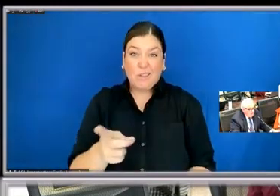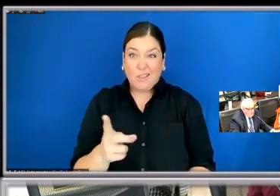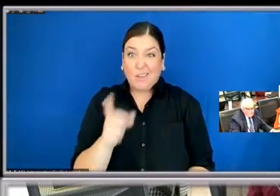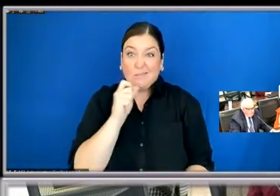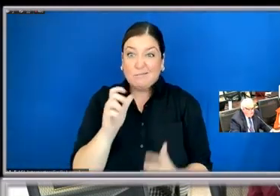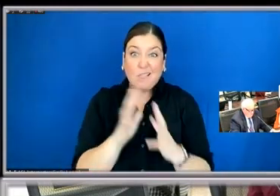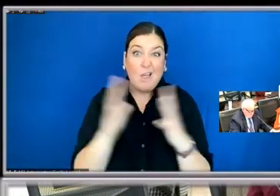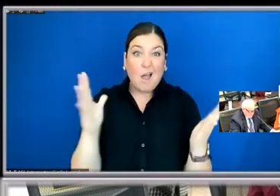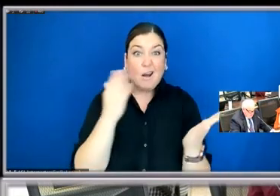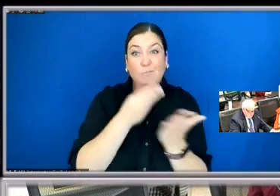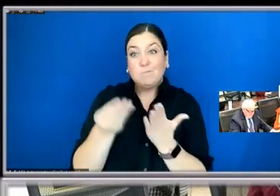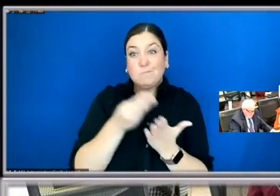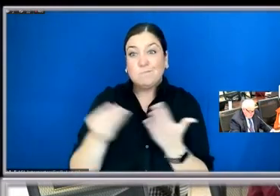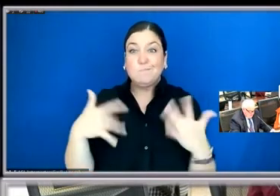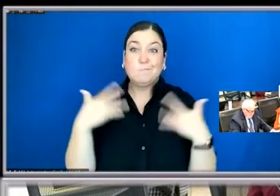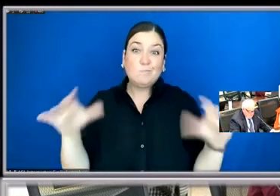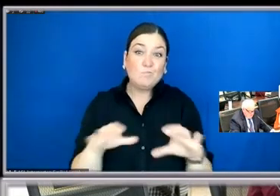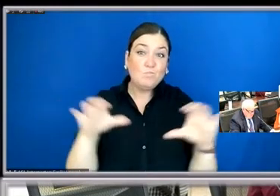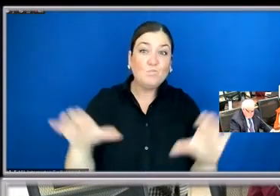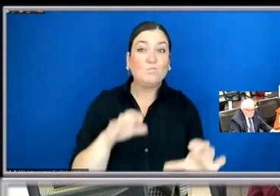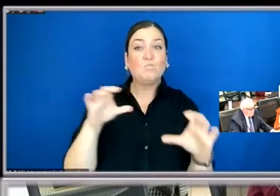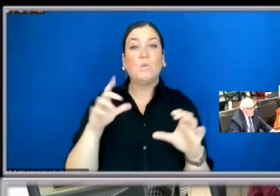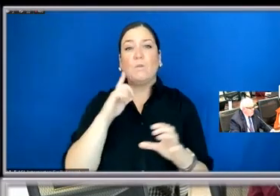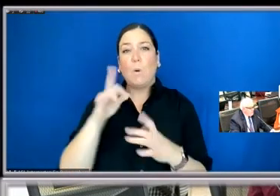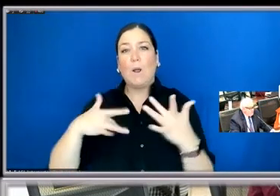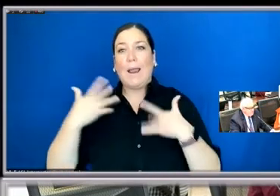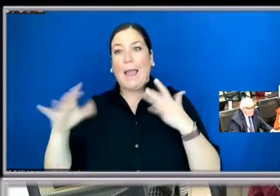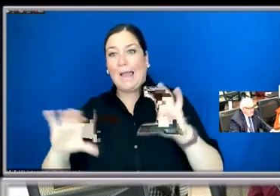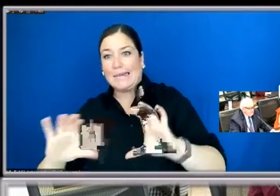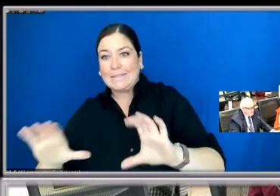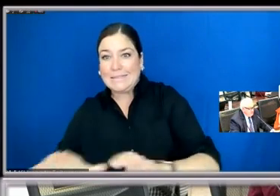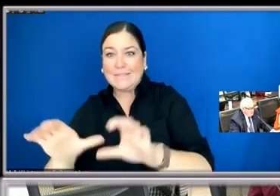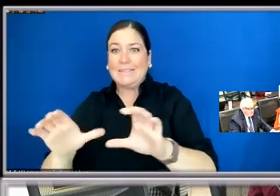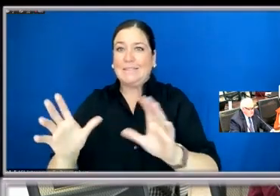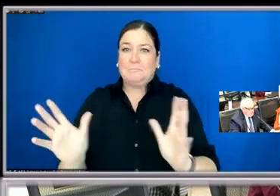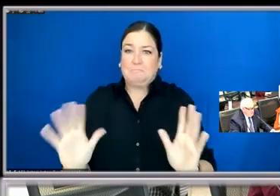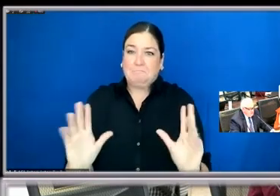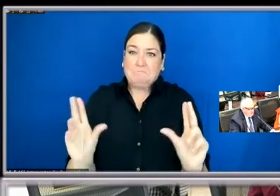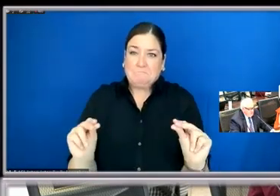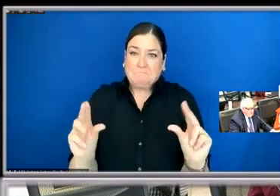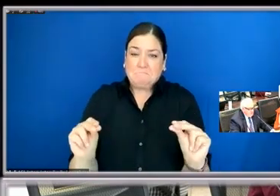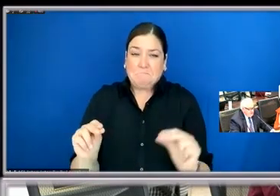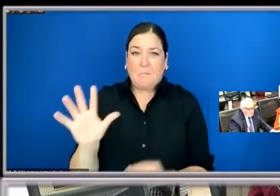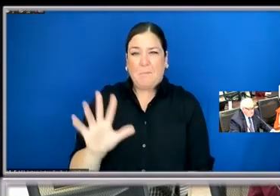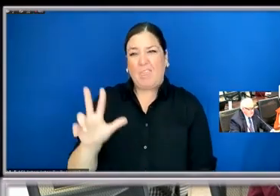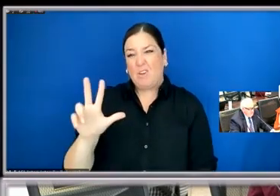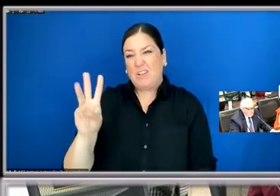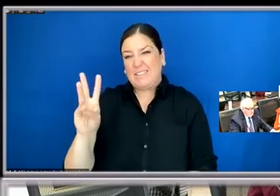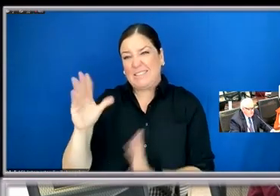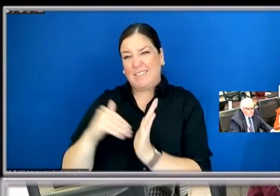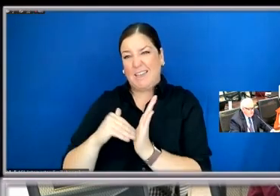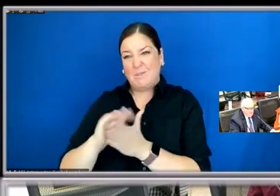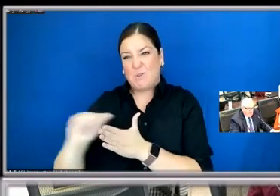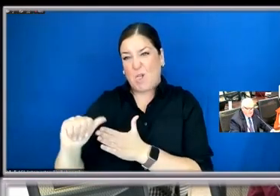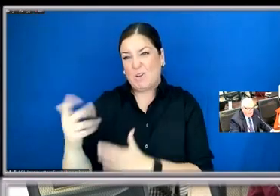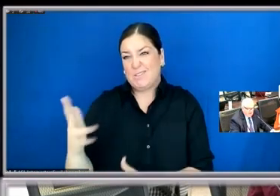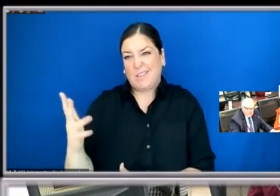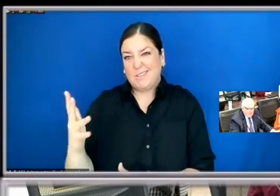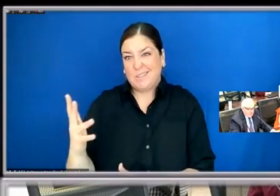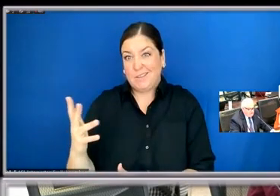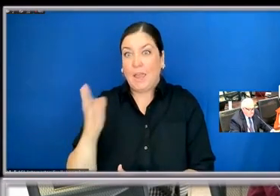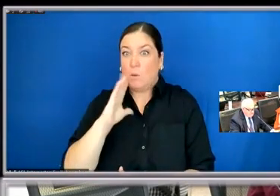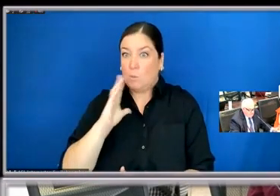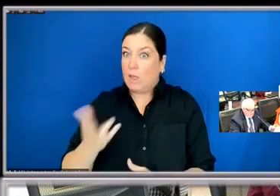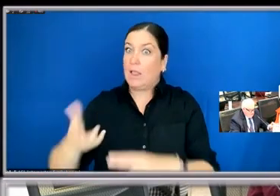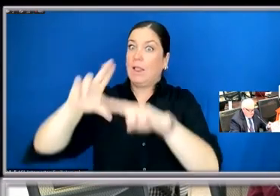activity on the enrichment funds. We spent about $36,000 is all. That's going to ramp up as the